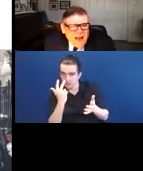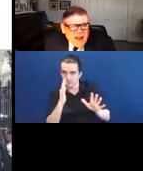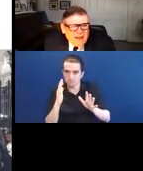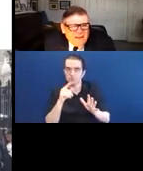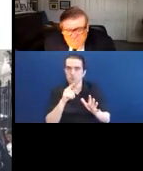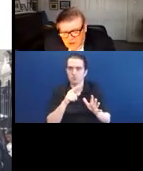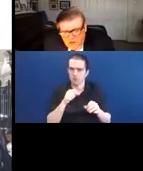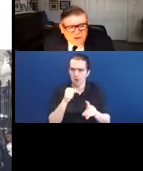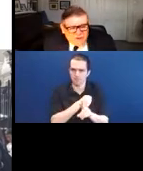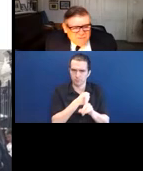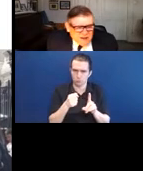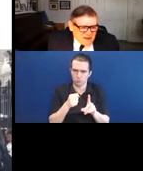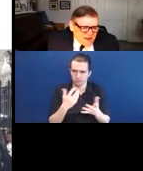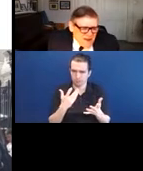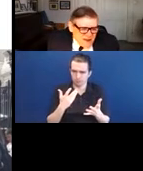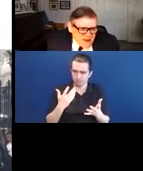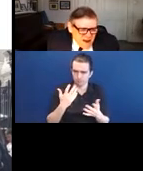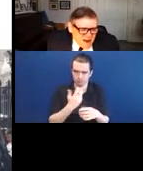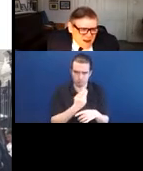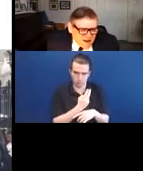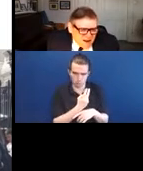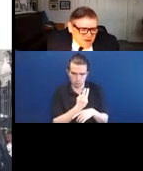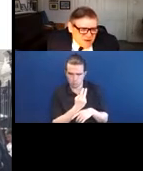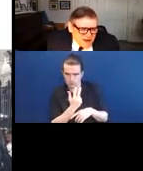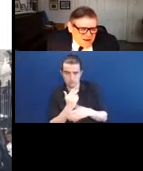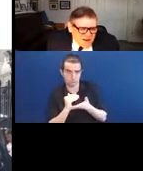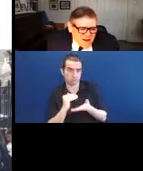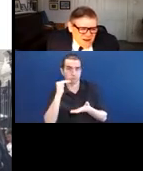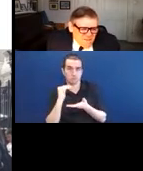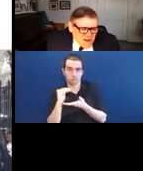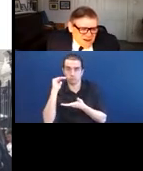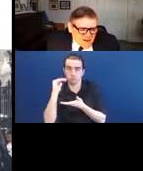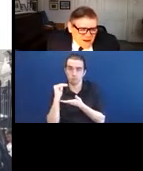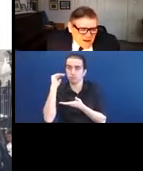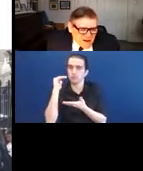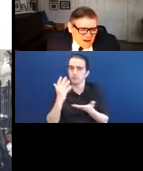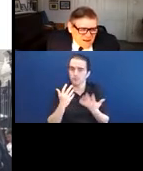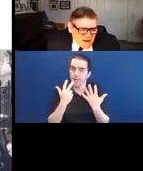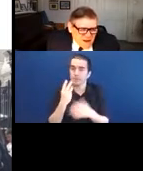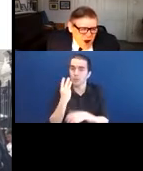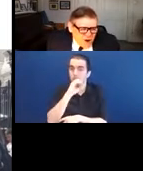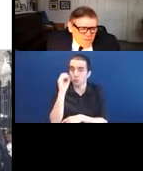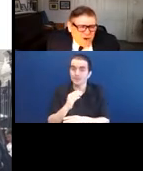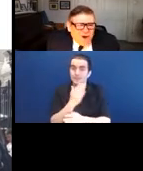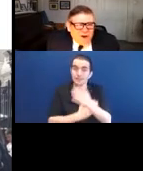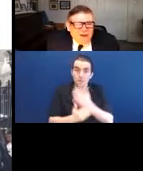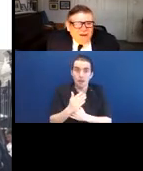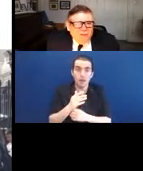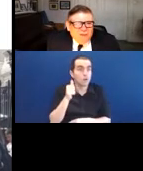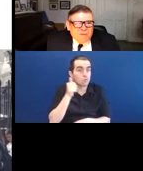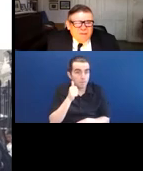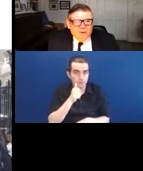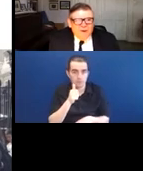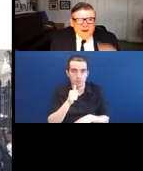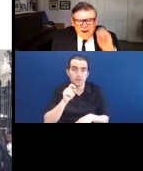been higher because of domestic closeness, being at home with lockdown